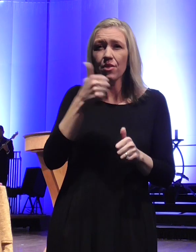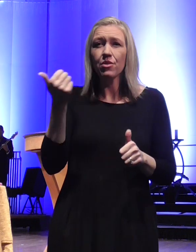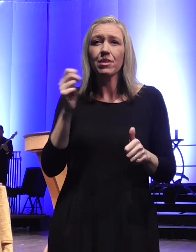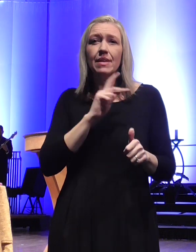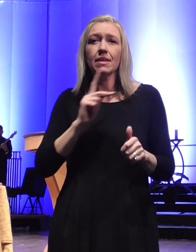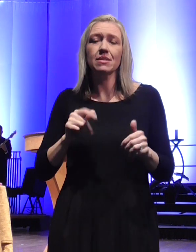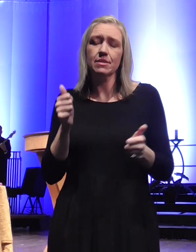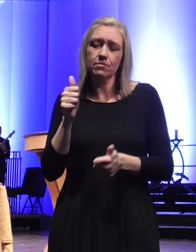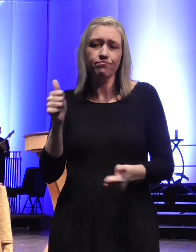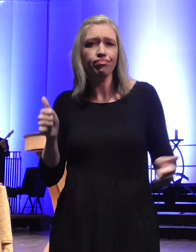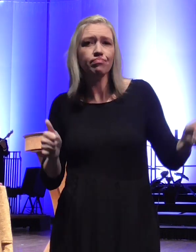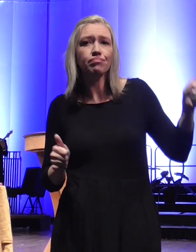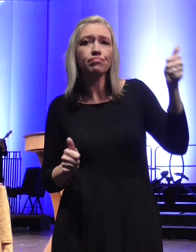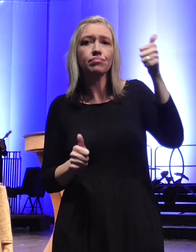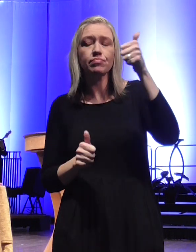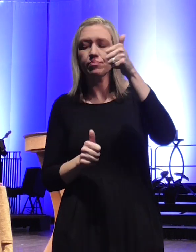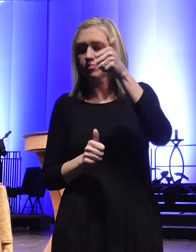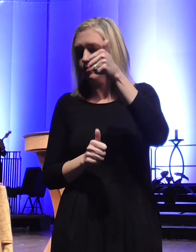malchei amlachim,